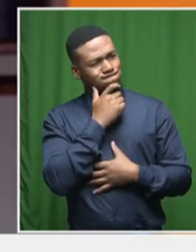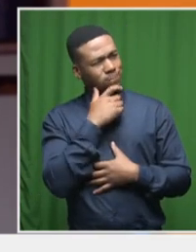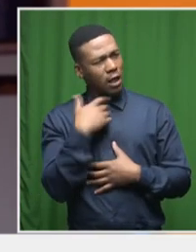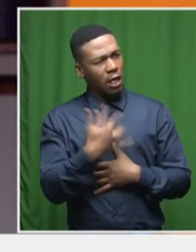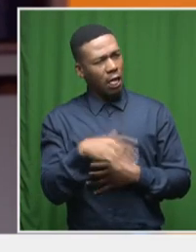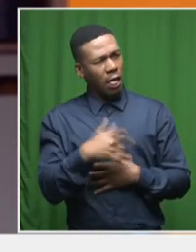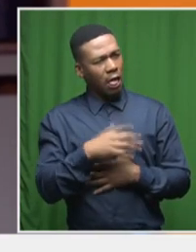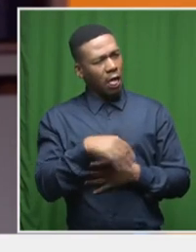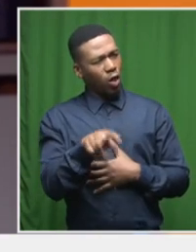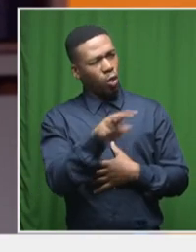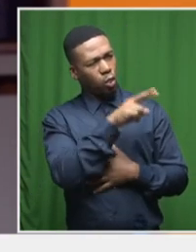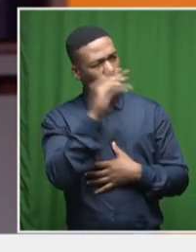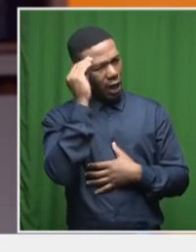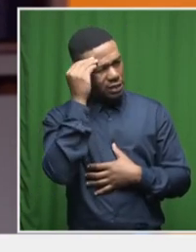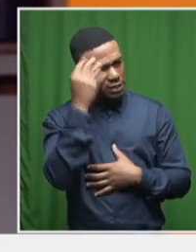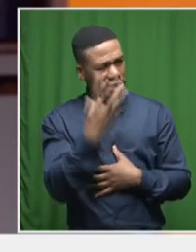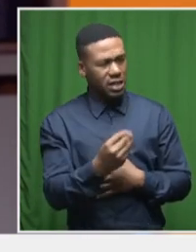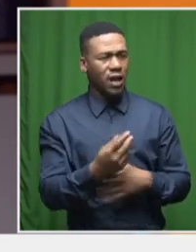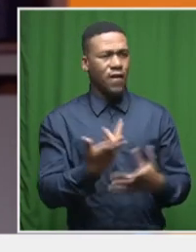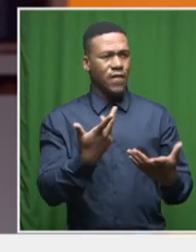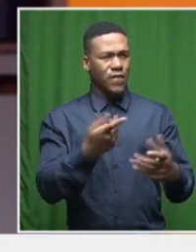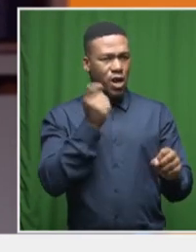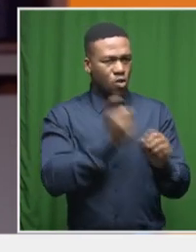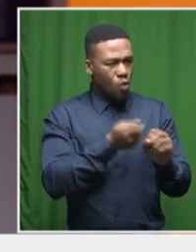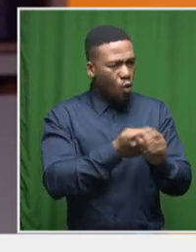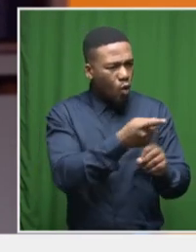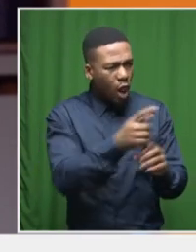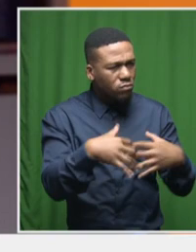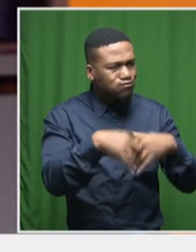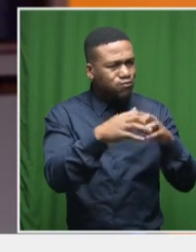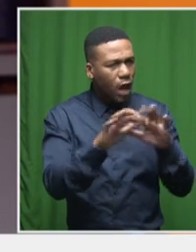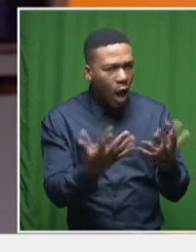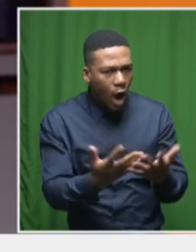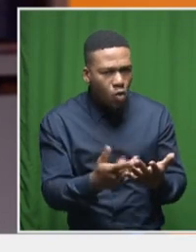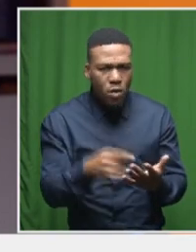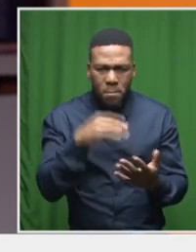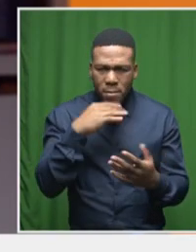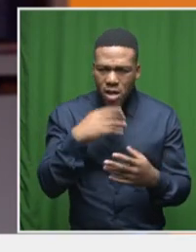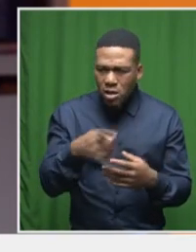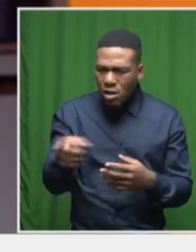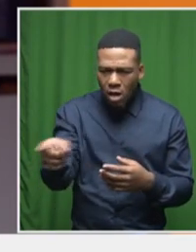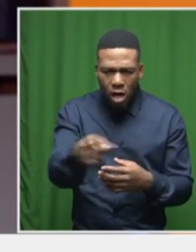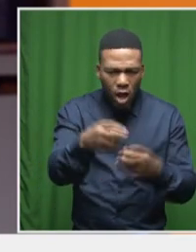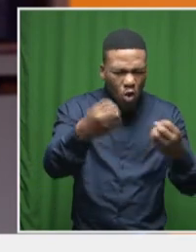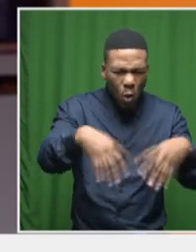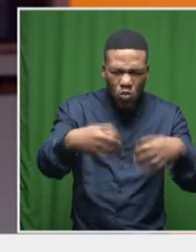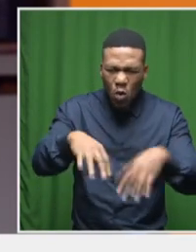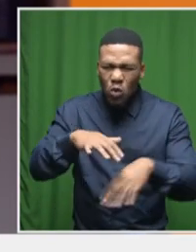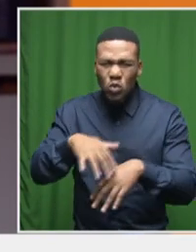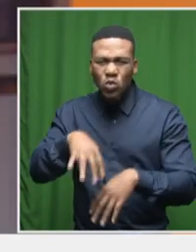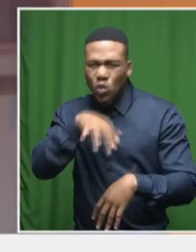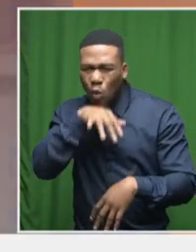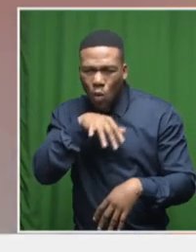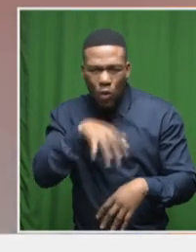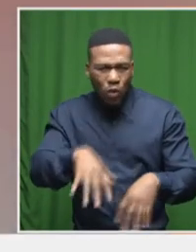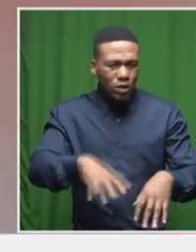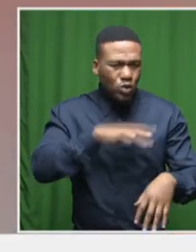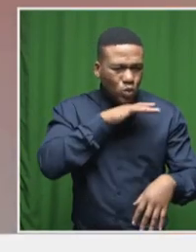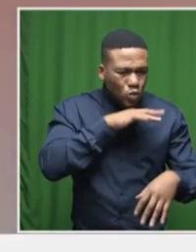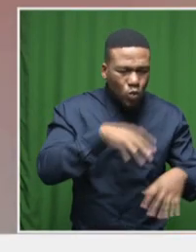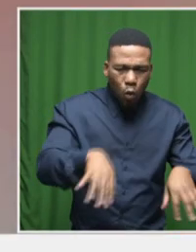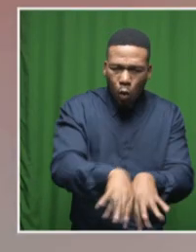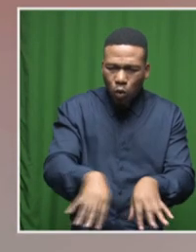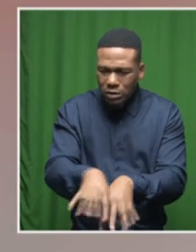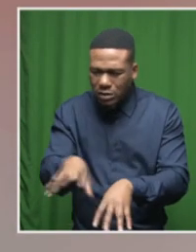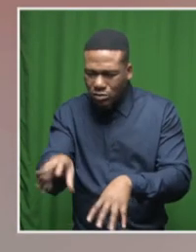mostly lost and found pieces of corrugated iron, but they were able to take those pieces and make something that brings